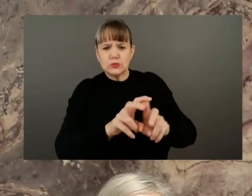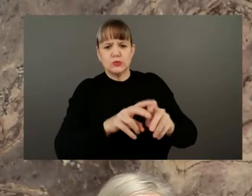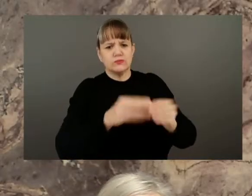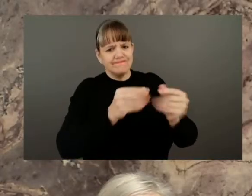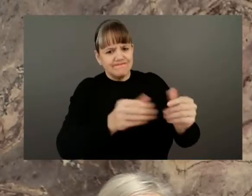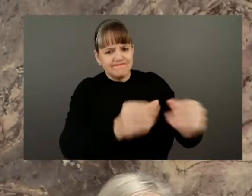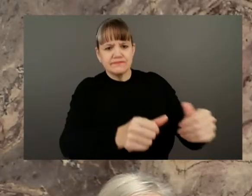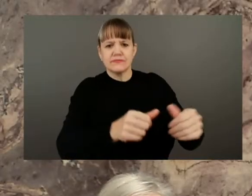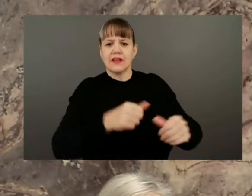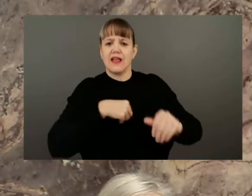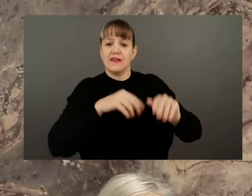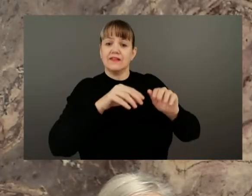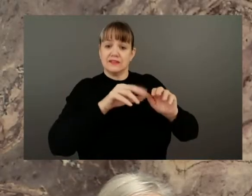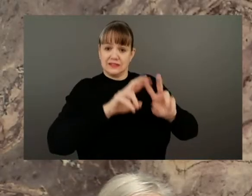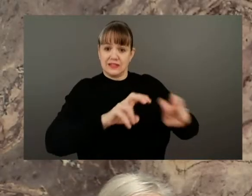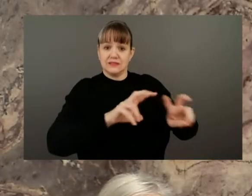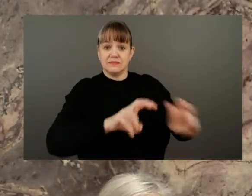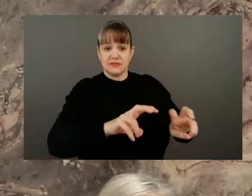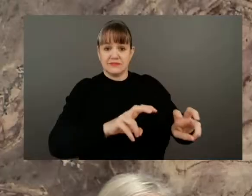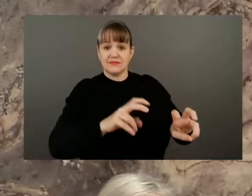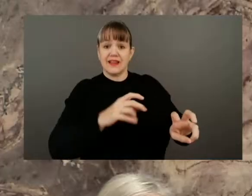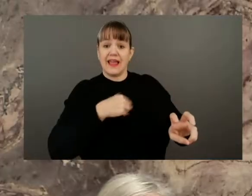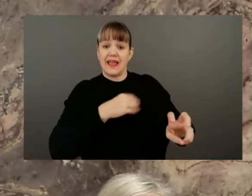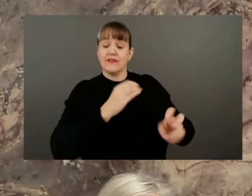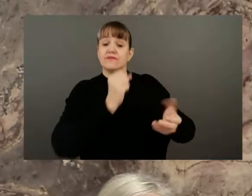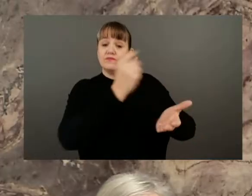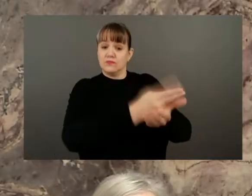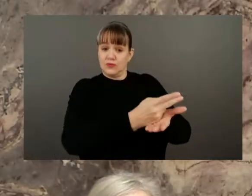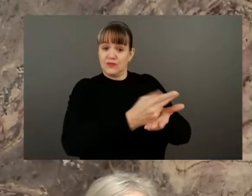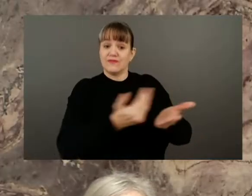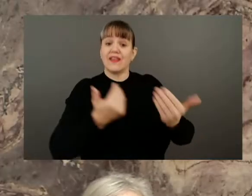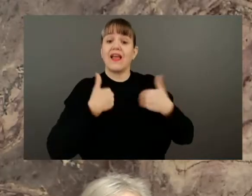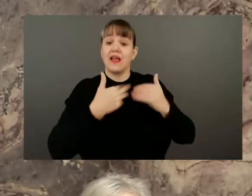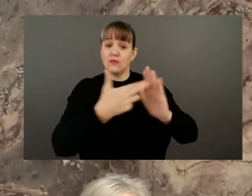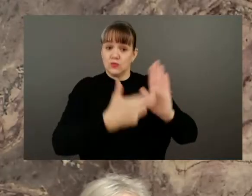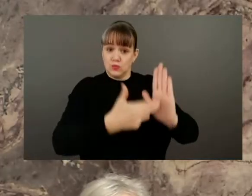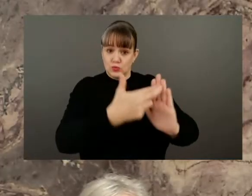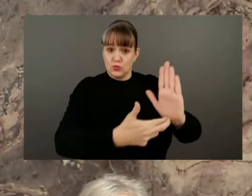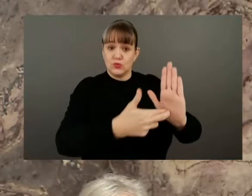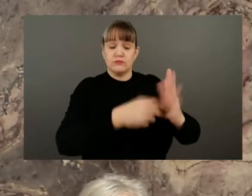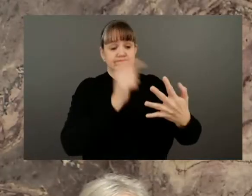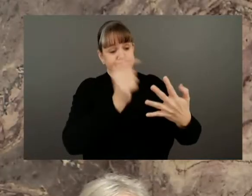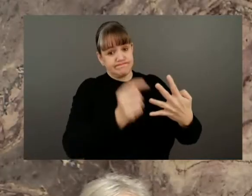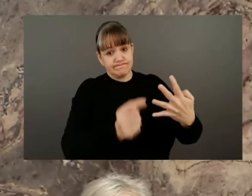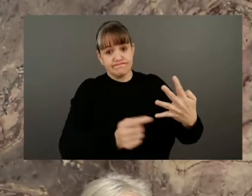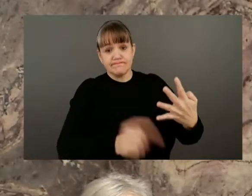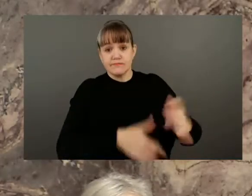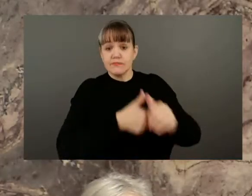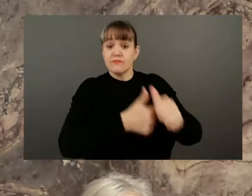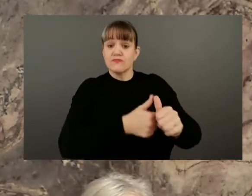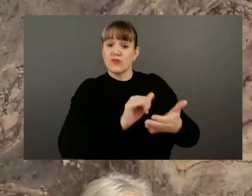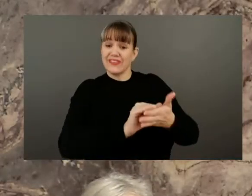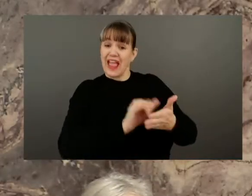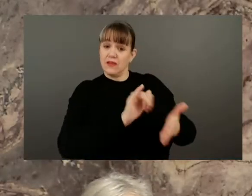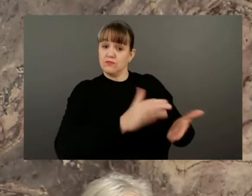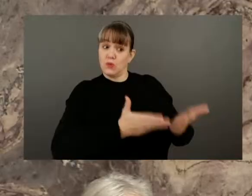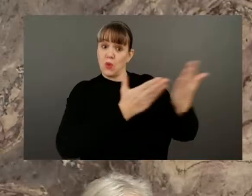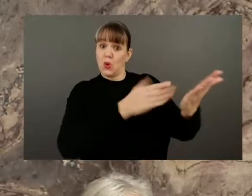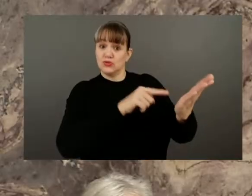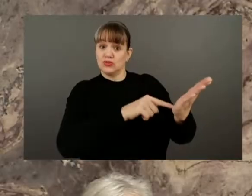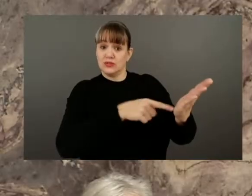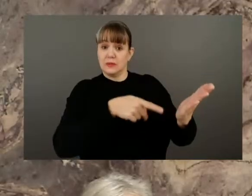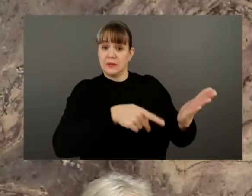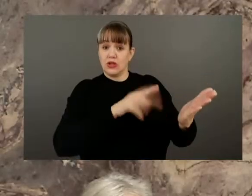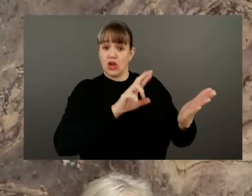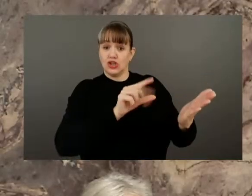conditions, Honourable Speaker. With respect to the PRGT proposal, which of course is led by the Nisga'a